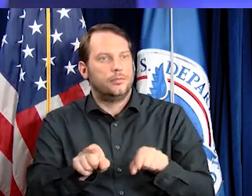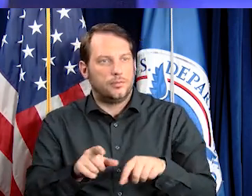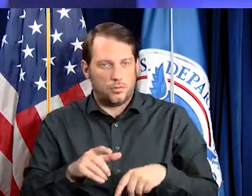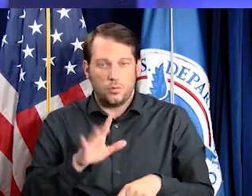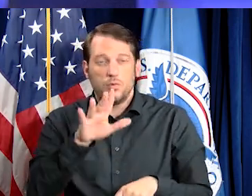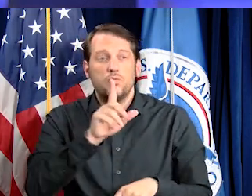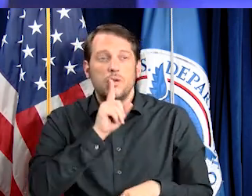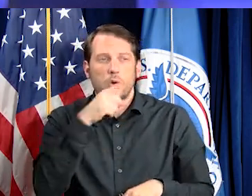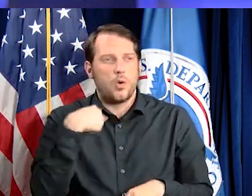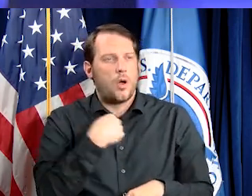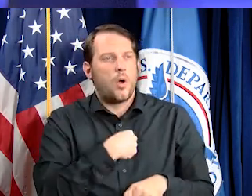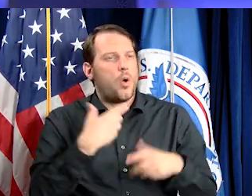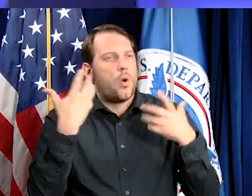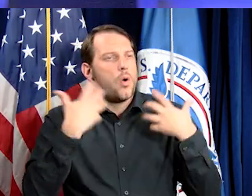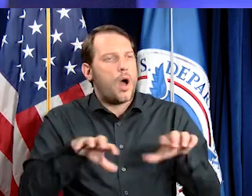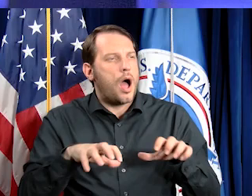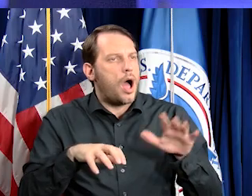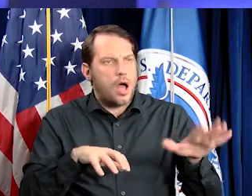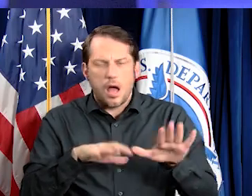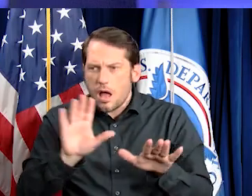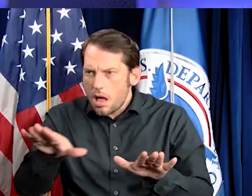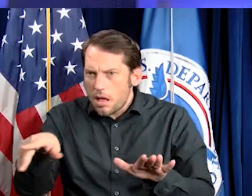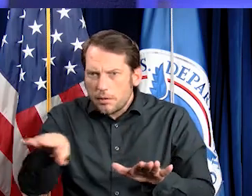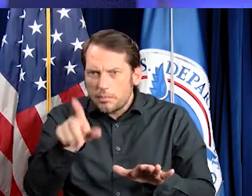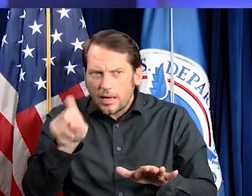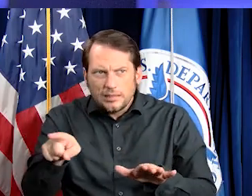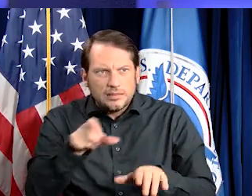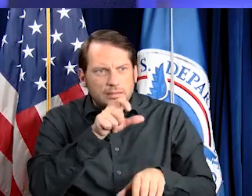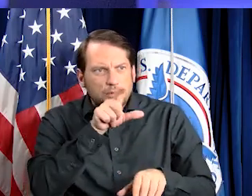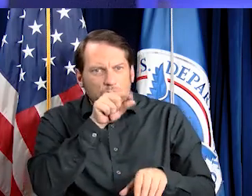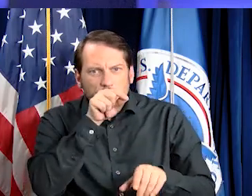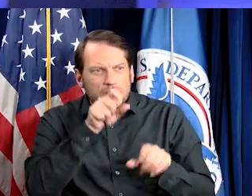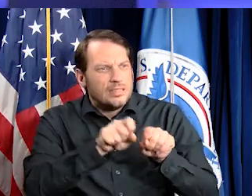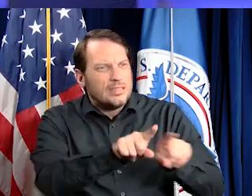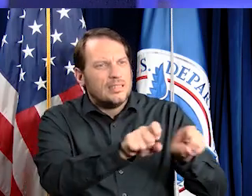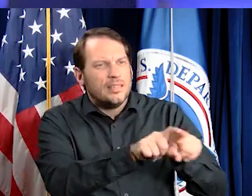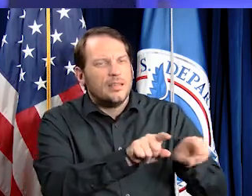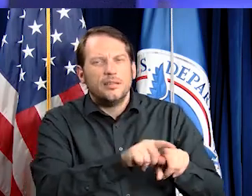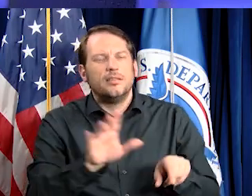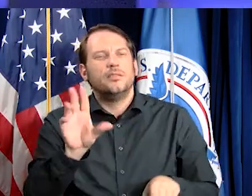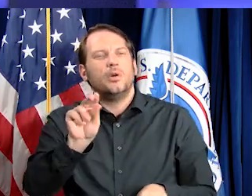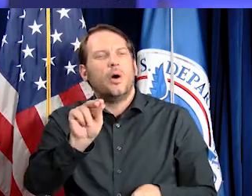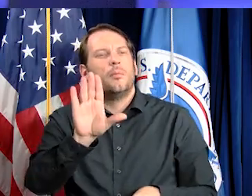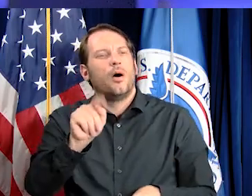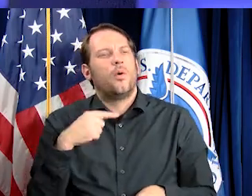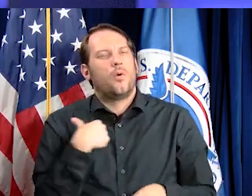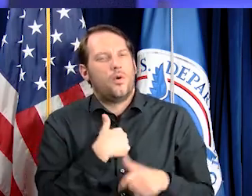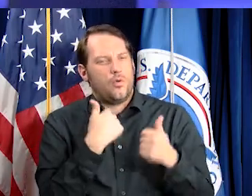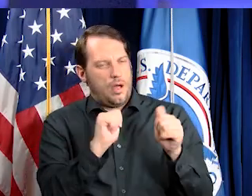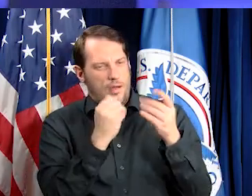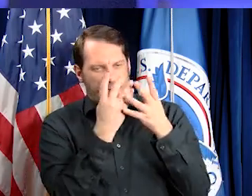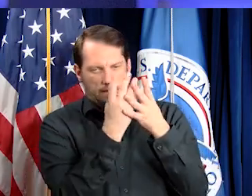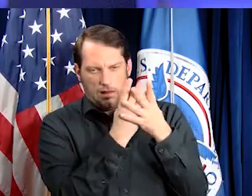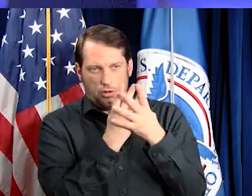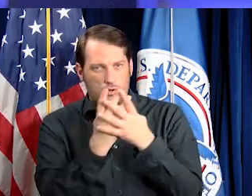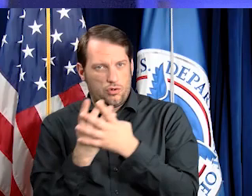we're, during an earthquake. That could be a safety issue. But hopefully, what we were able to do was filter for the